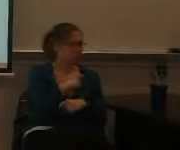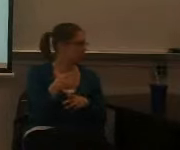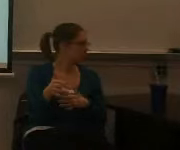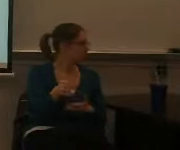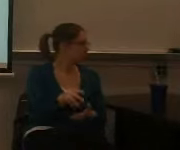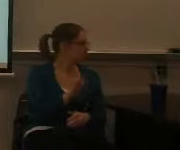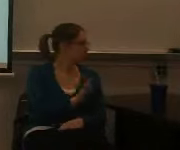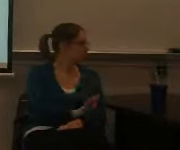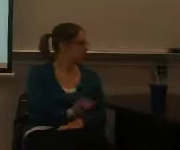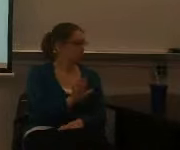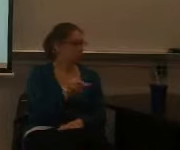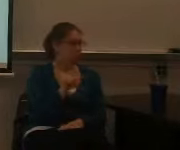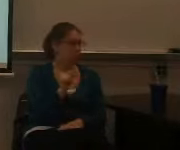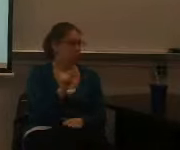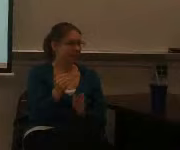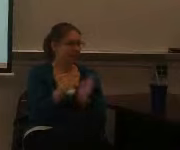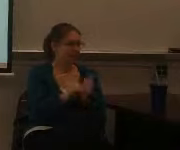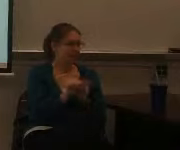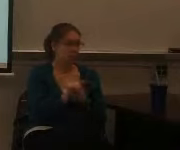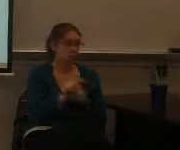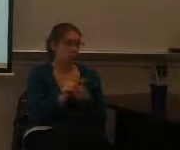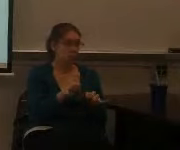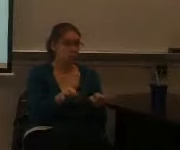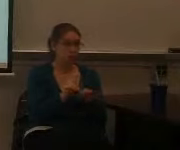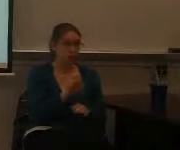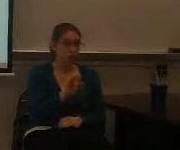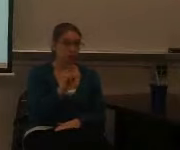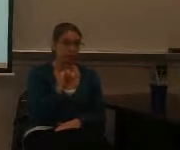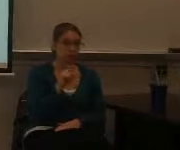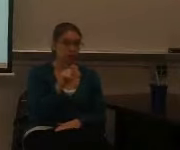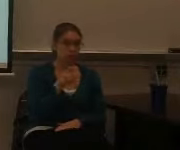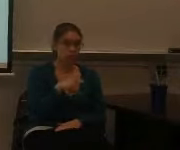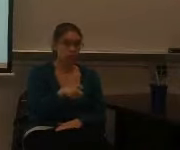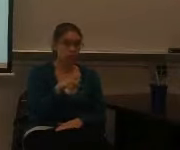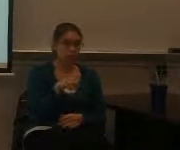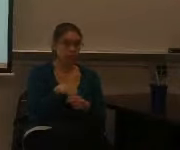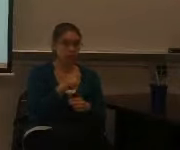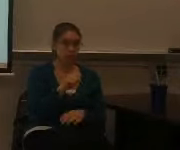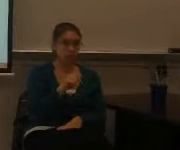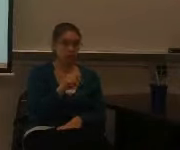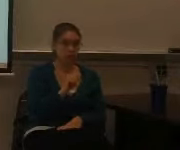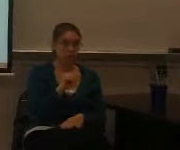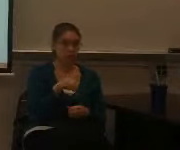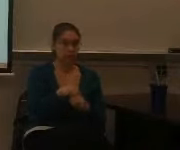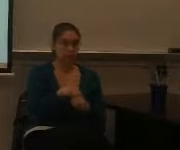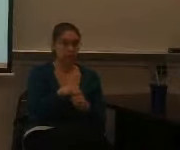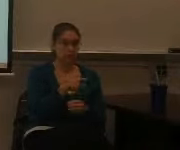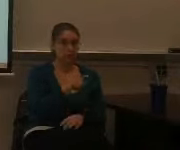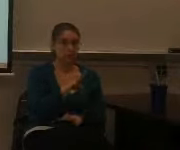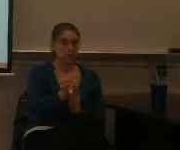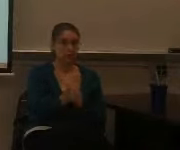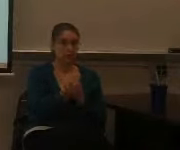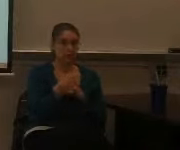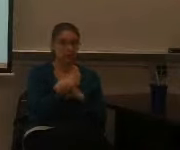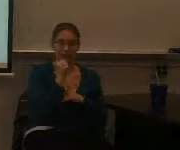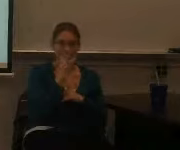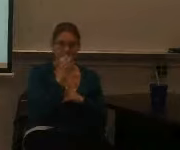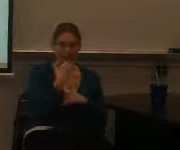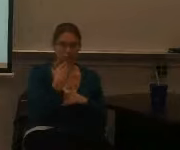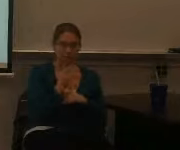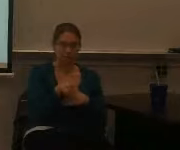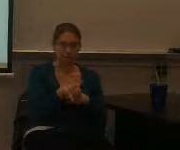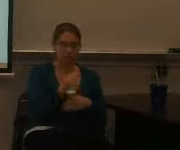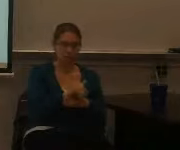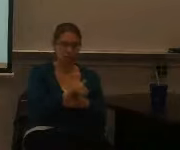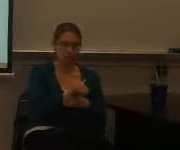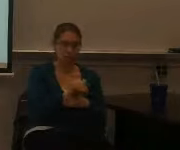about $20,000 worth of isotope down the stream in a 24-hour period. So I didn't sleep very well that night, but the experiment worked, and that